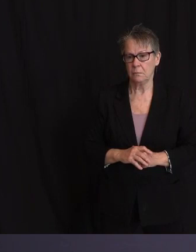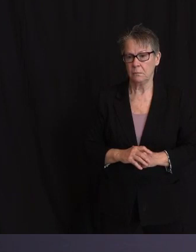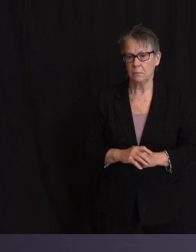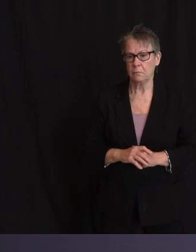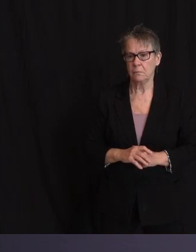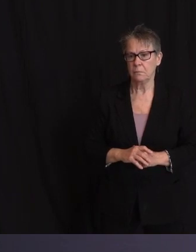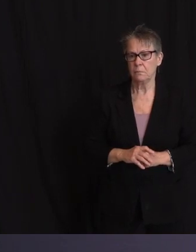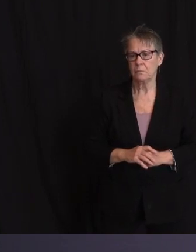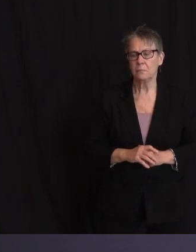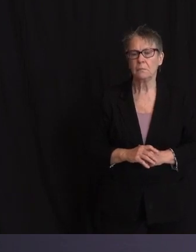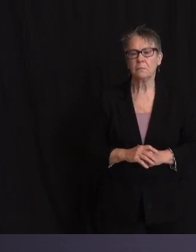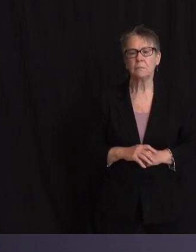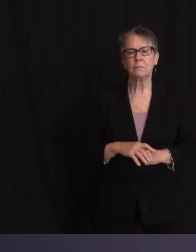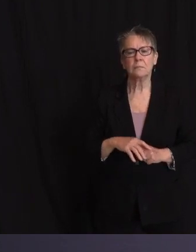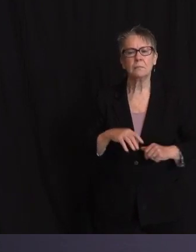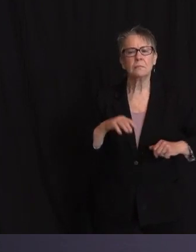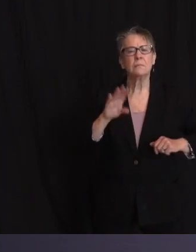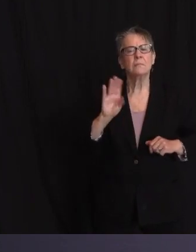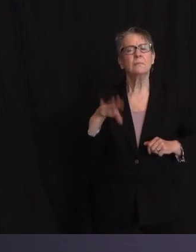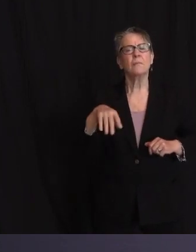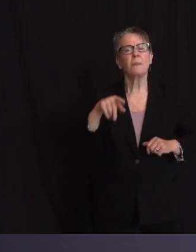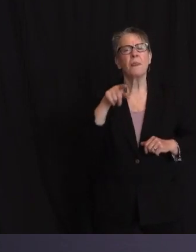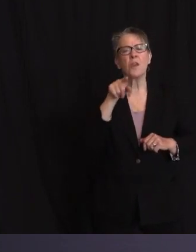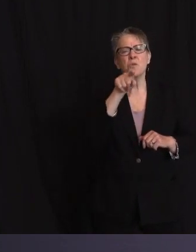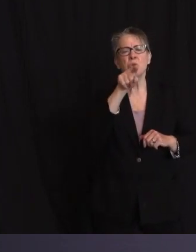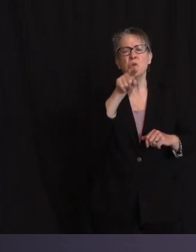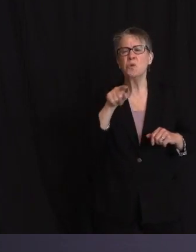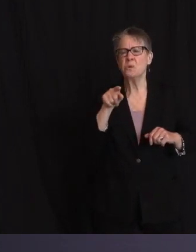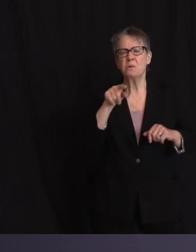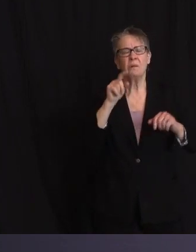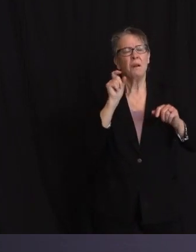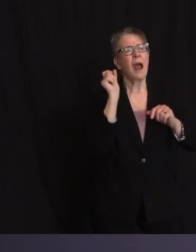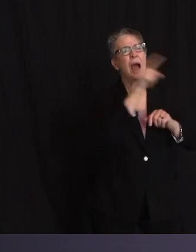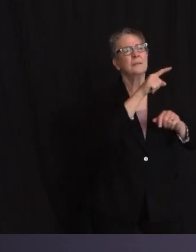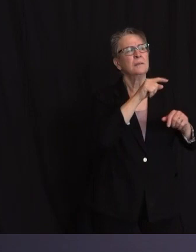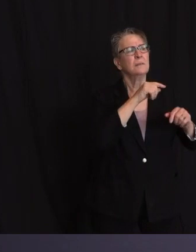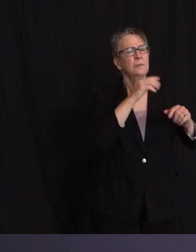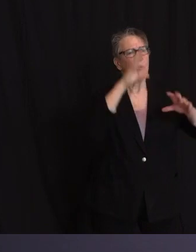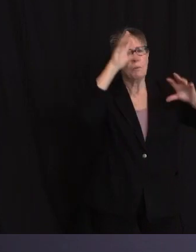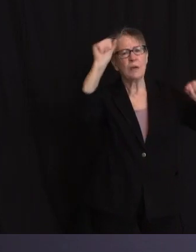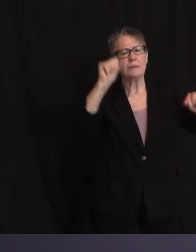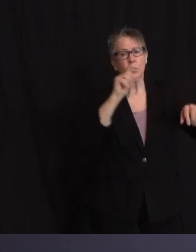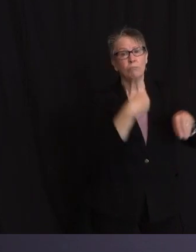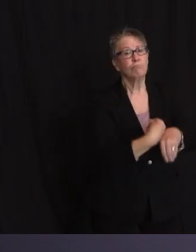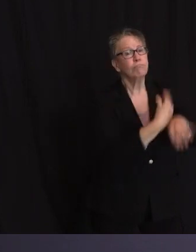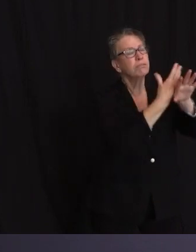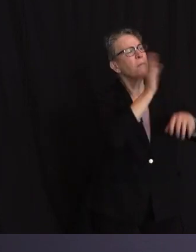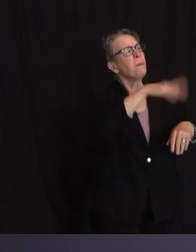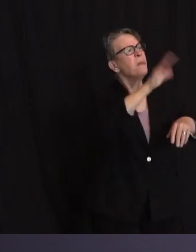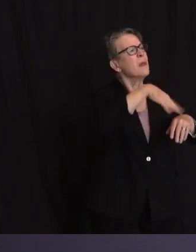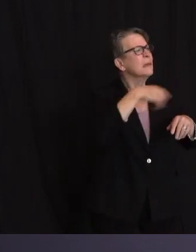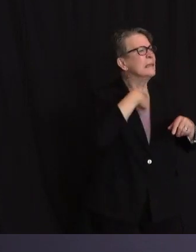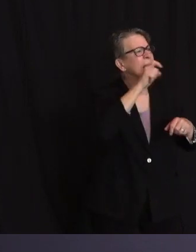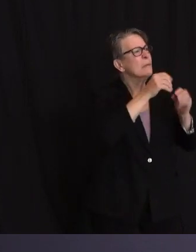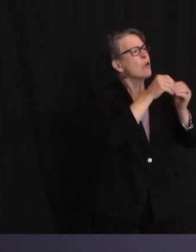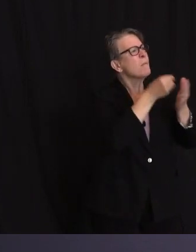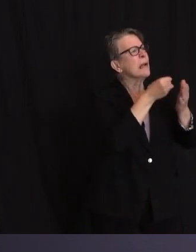president's reaction exactly, if you can say? And regarding the veterans' homes, how has